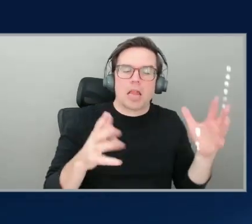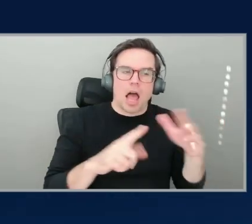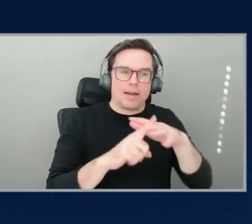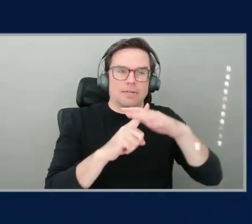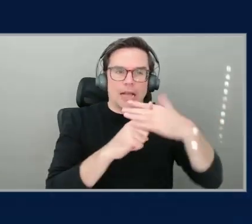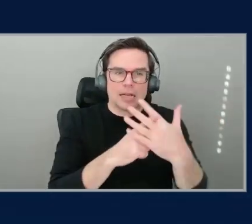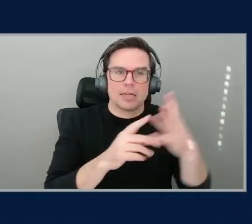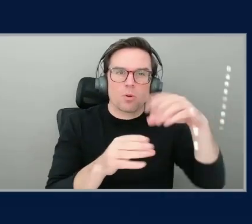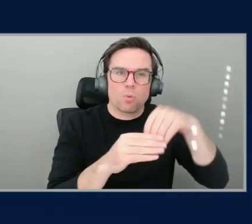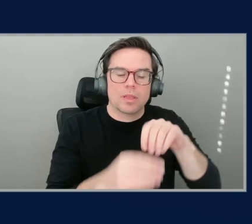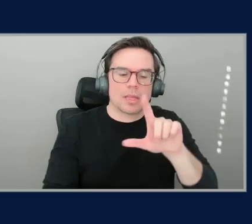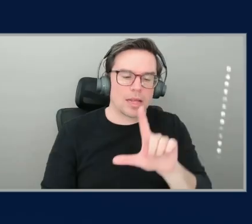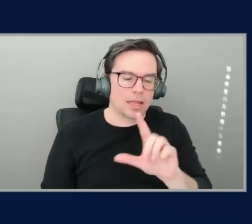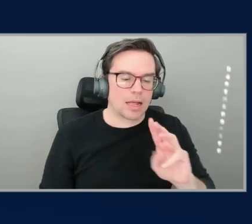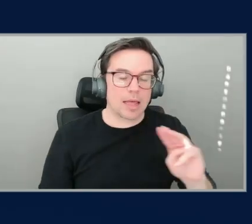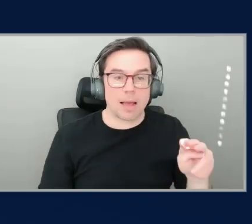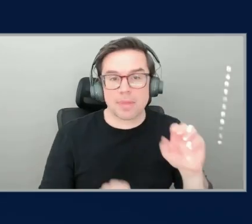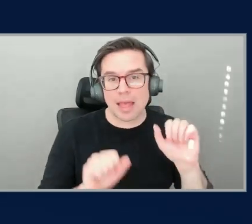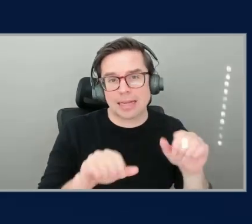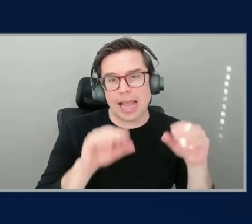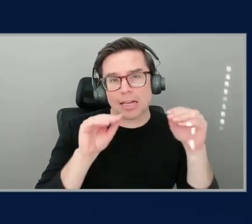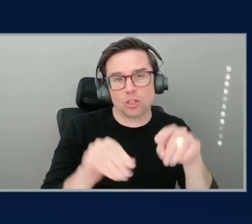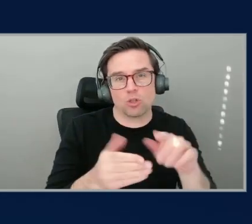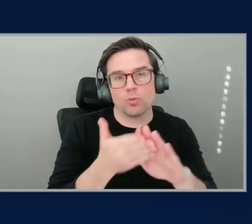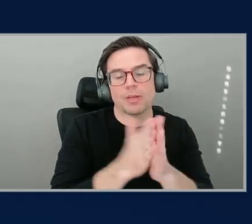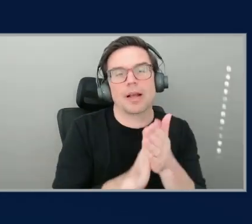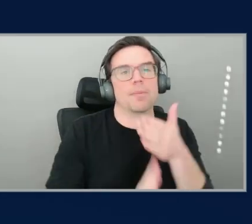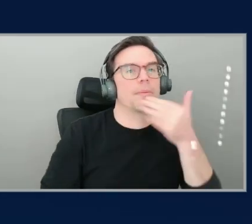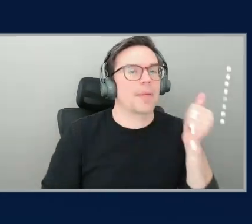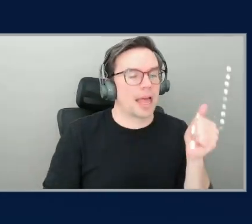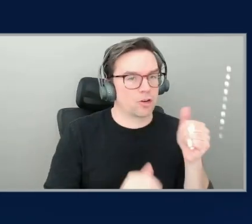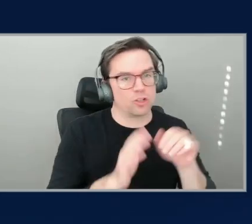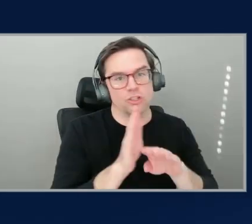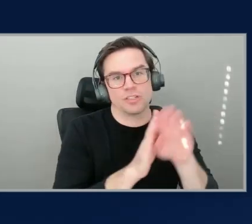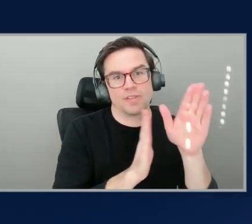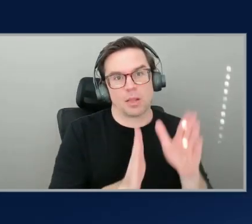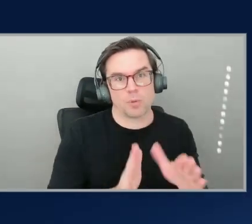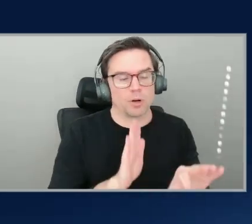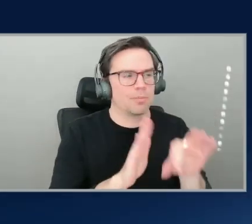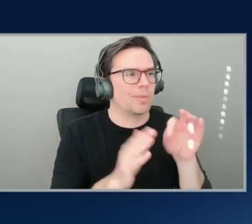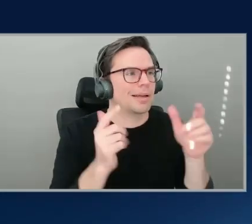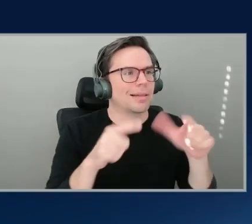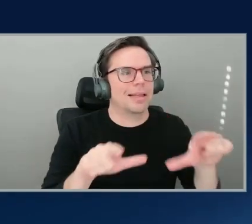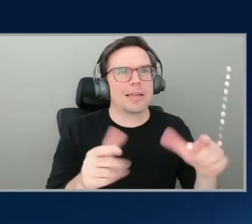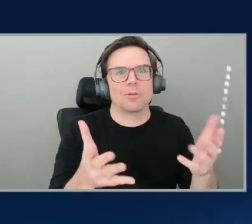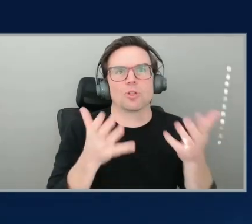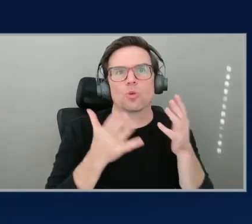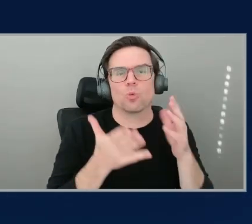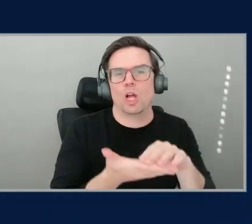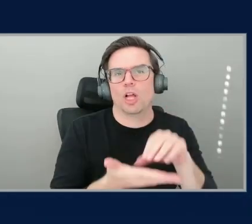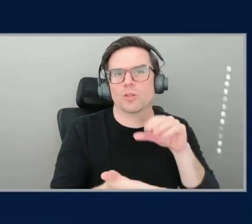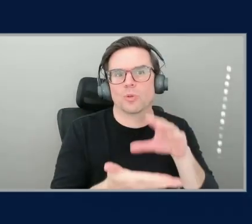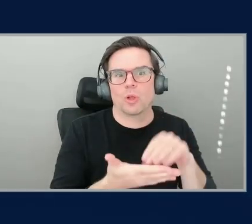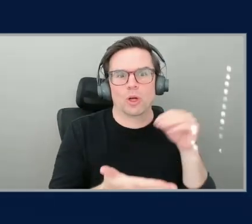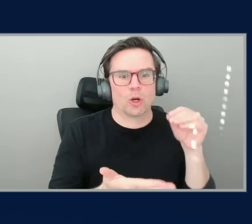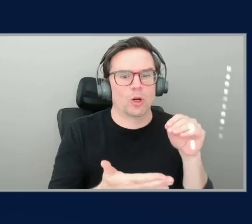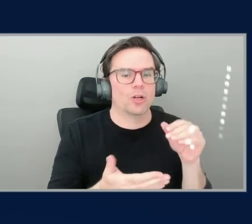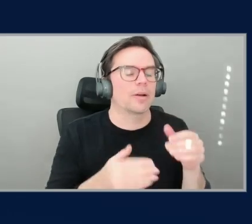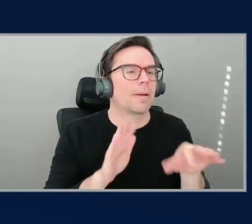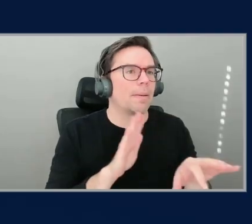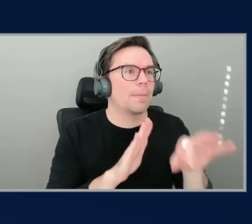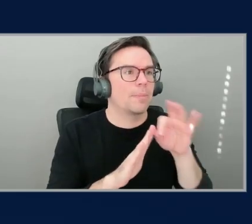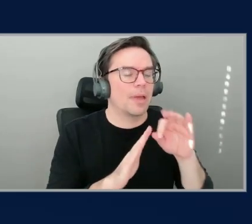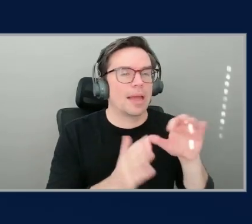become better developers. You can pick a language that you prefer or you want to learn. You can pick a framework. You can pick a cloud vendor, and you